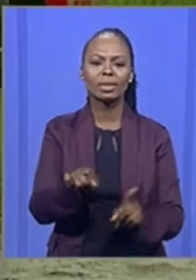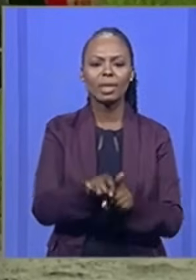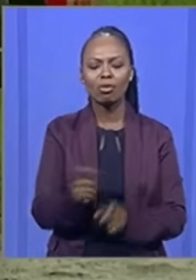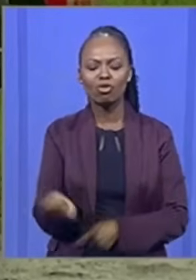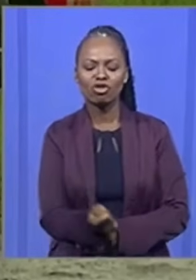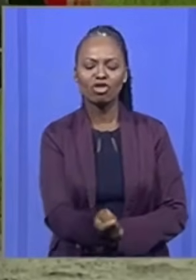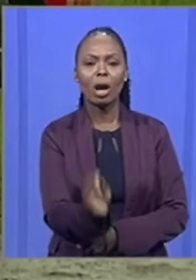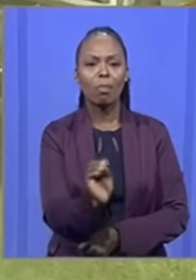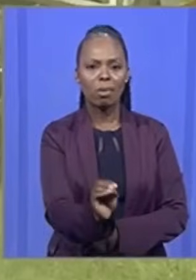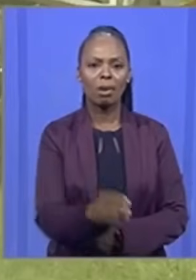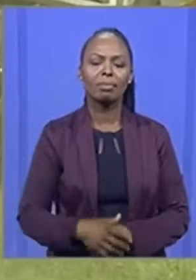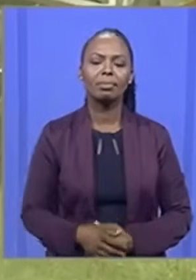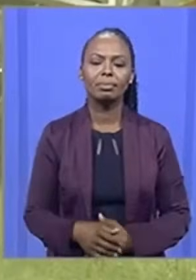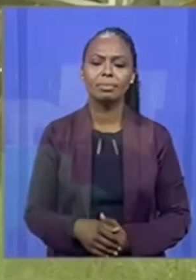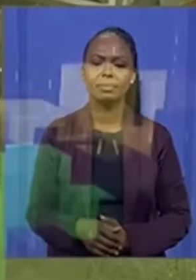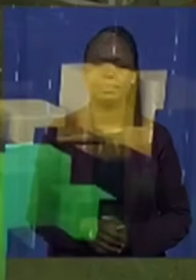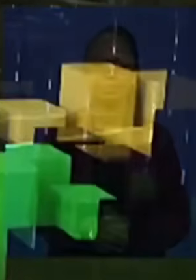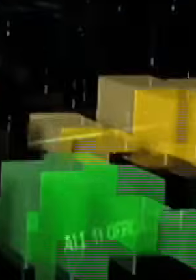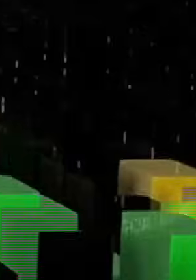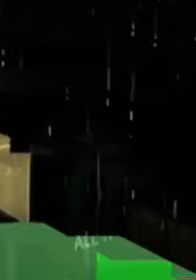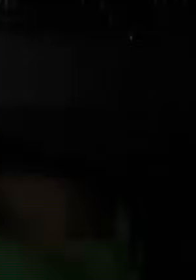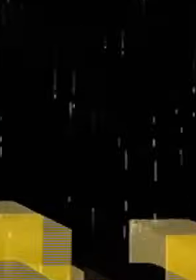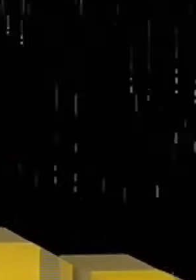tse fofonelang.